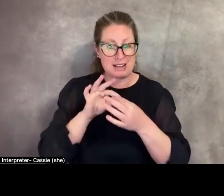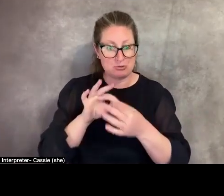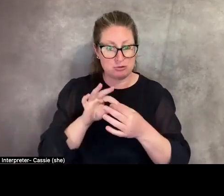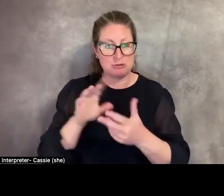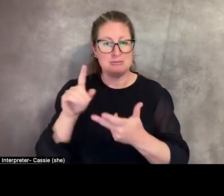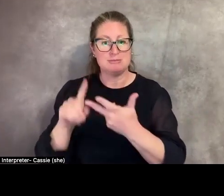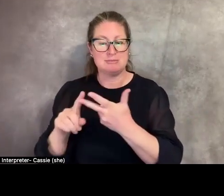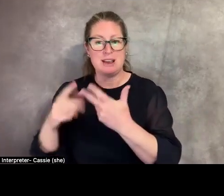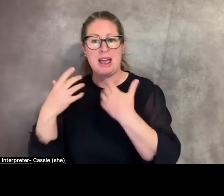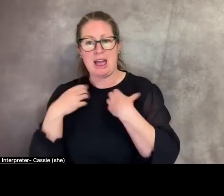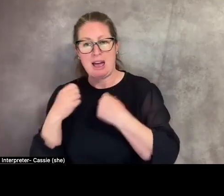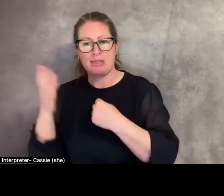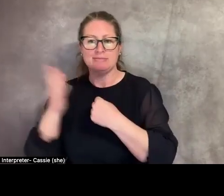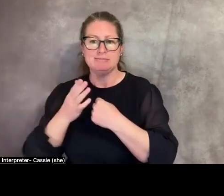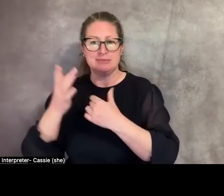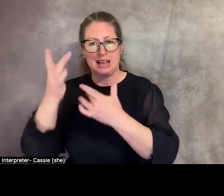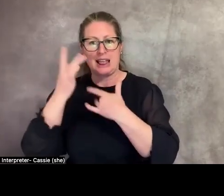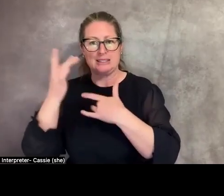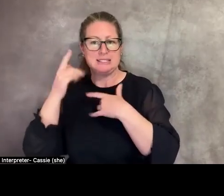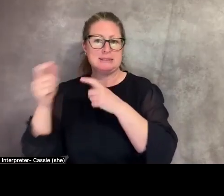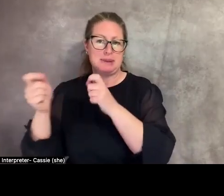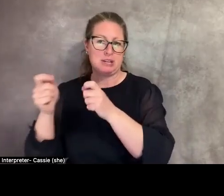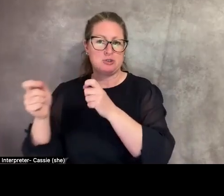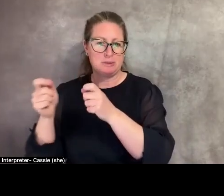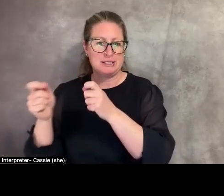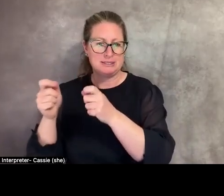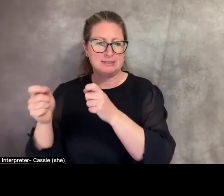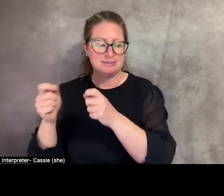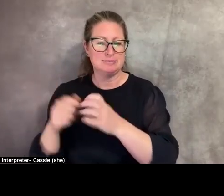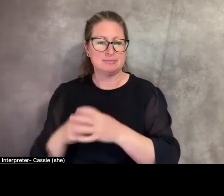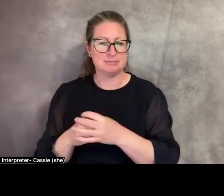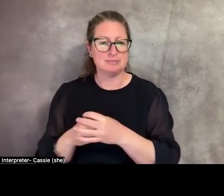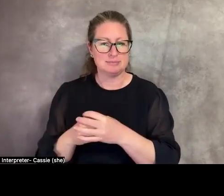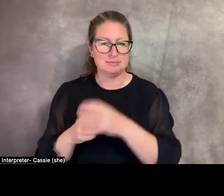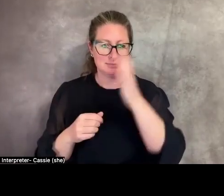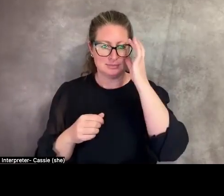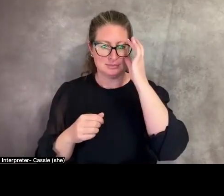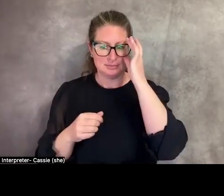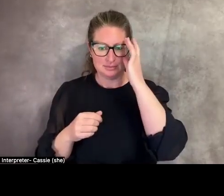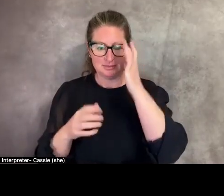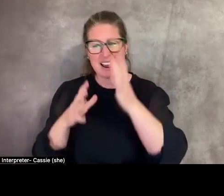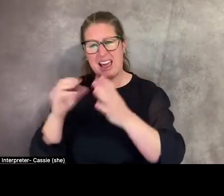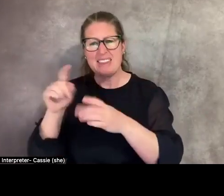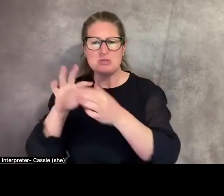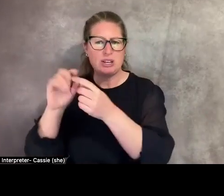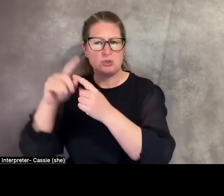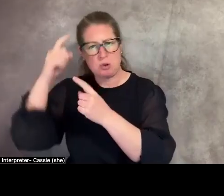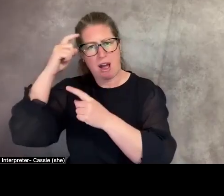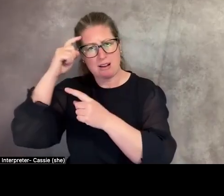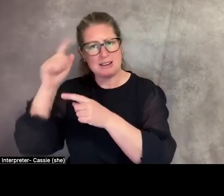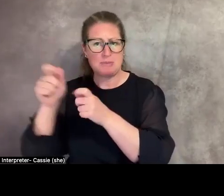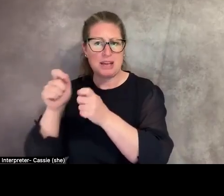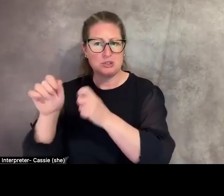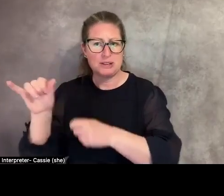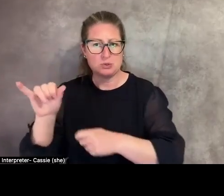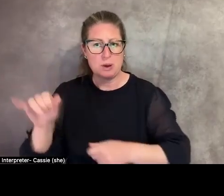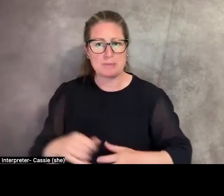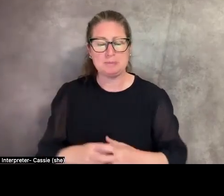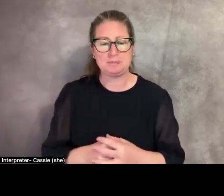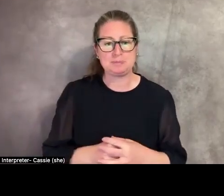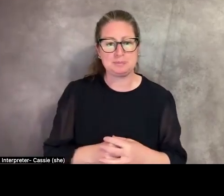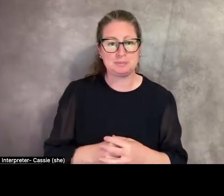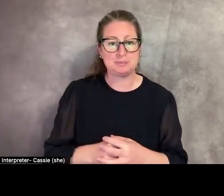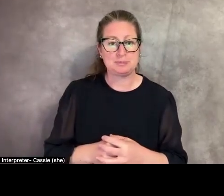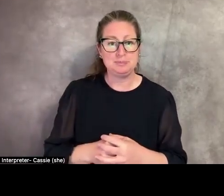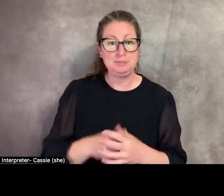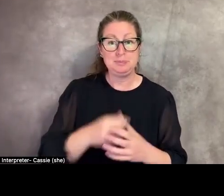health, illness management, and cognitive related management in there as well. And these together are